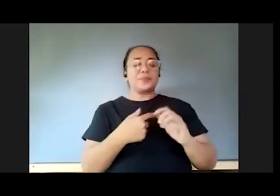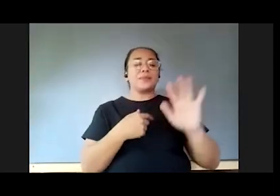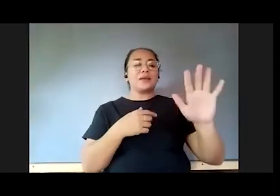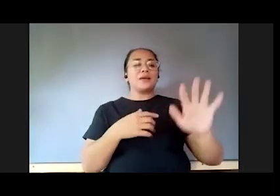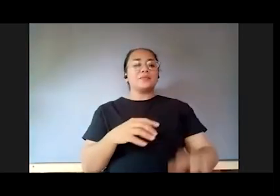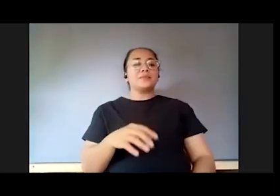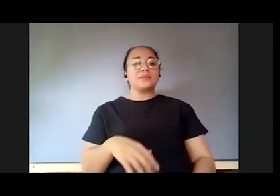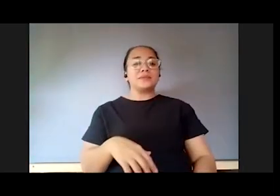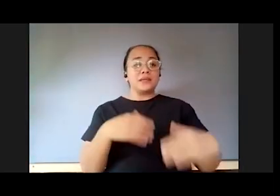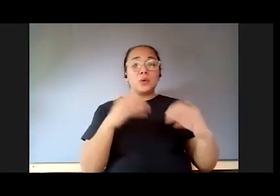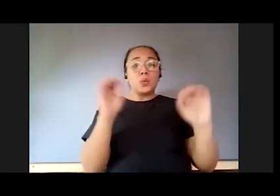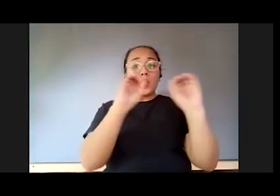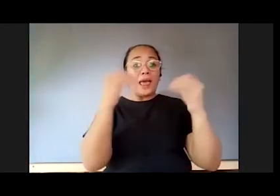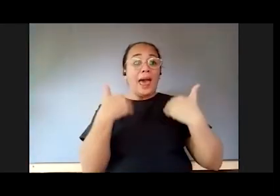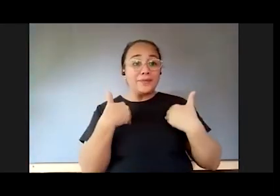sentences.